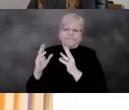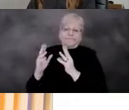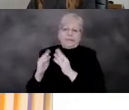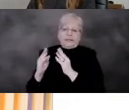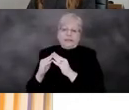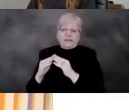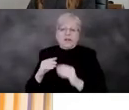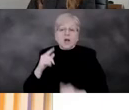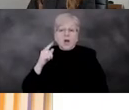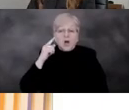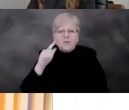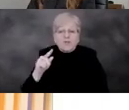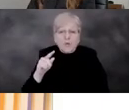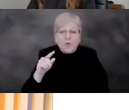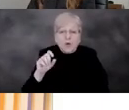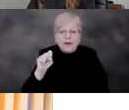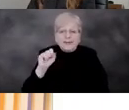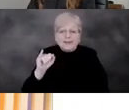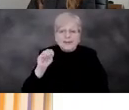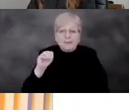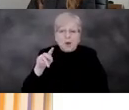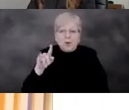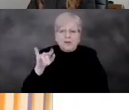that are large, um,